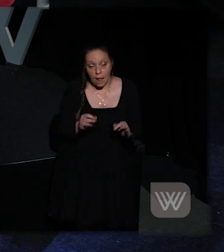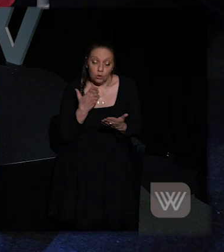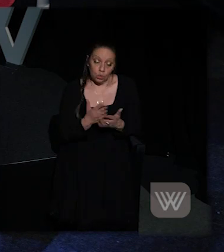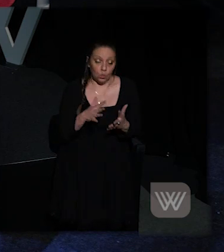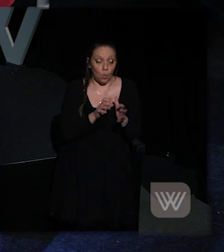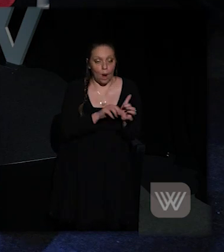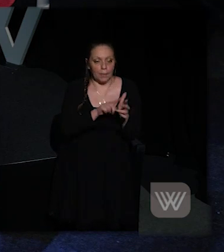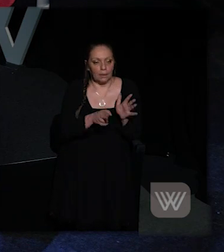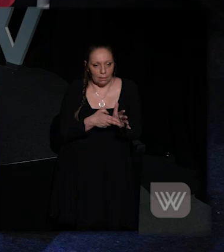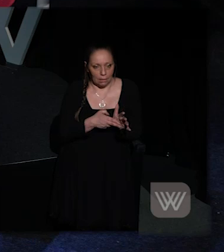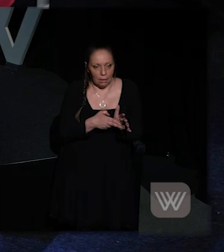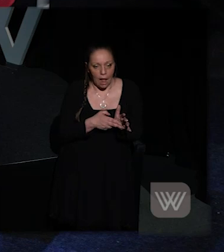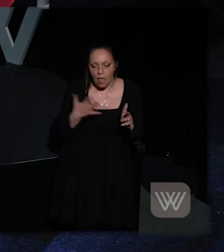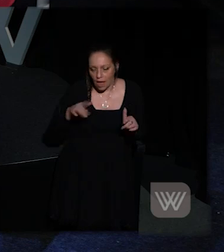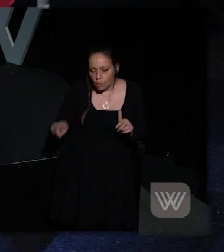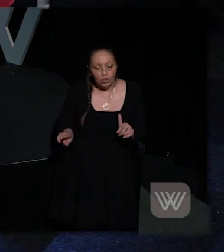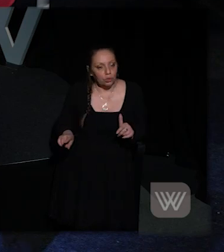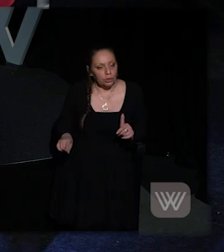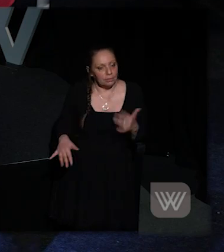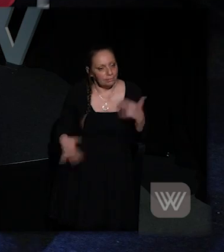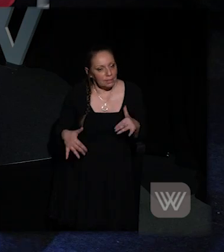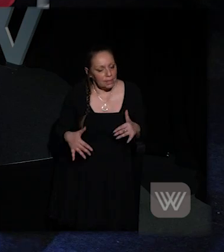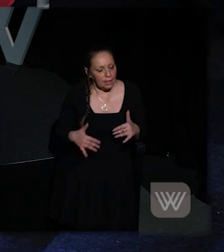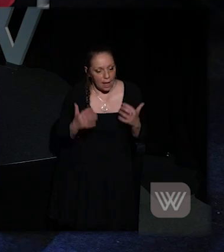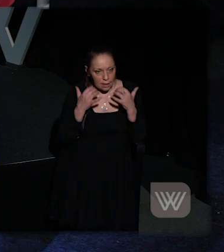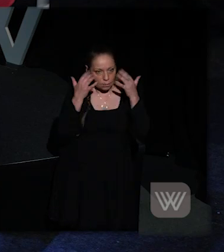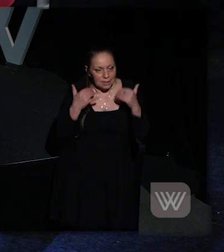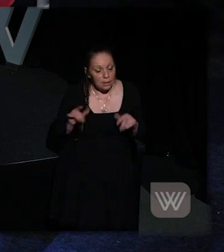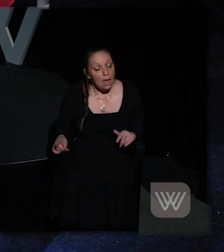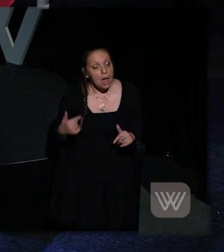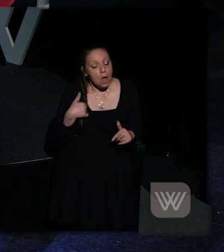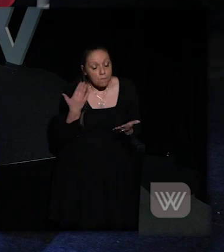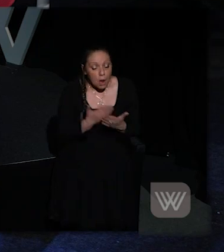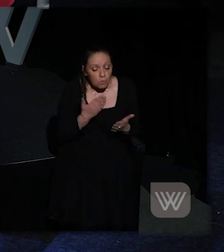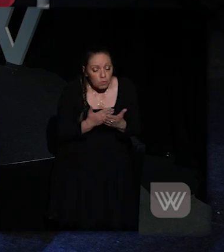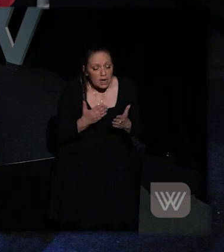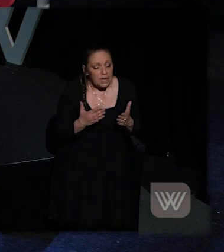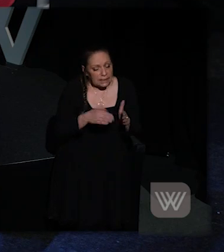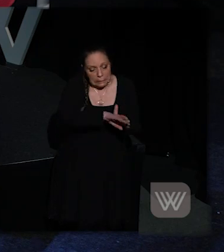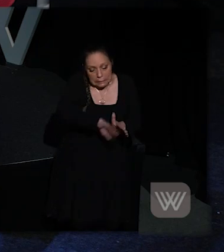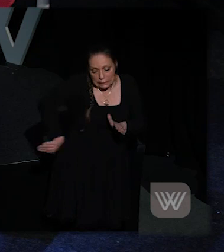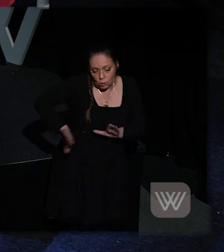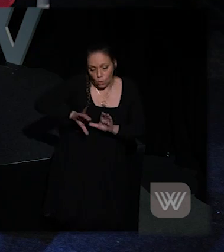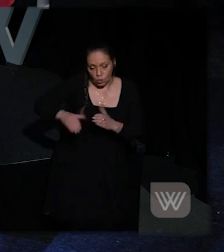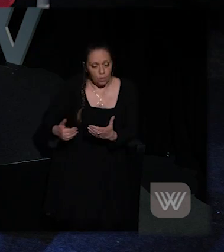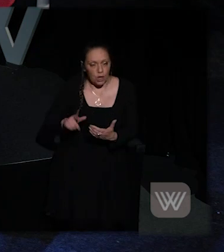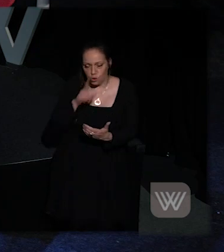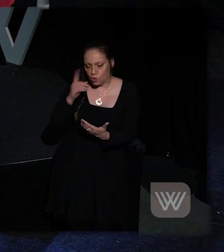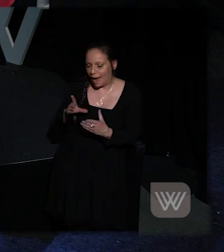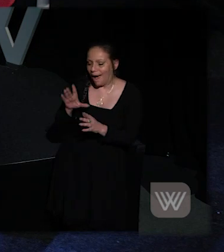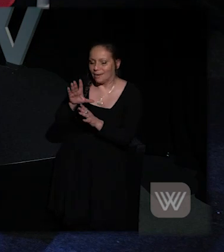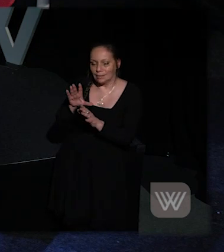because they want you to be hurt and upset. But particularly marginalised groups mustn't be silenced. And that's